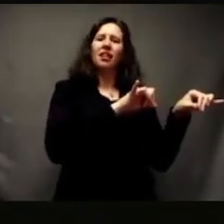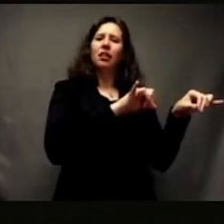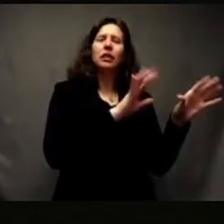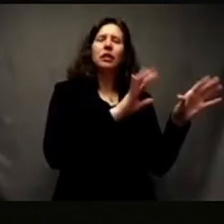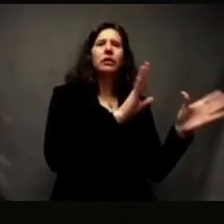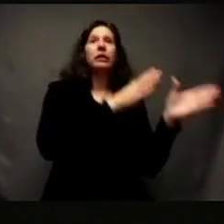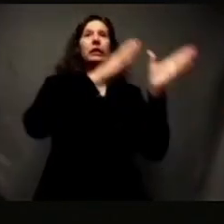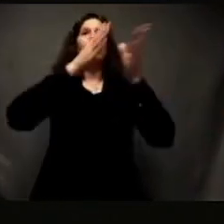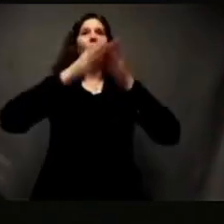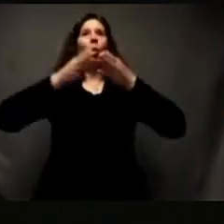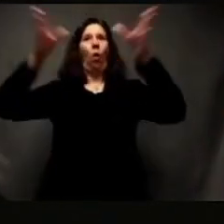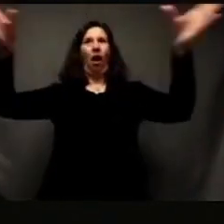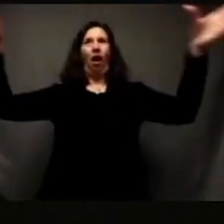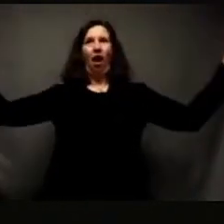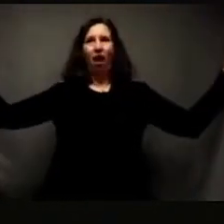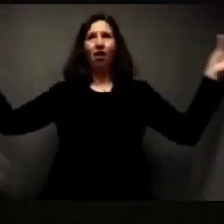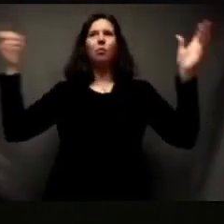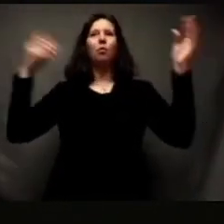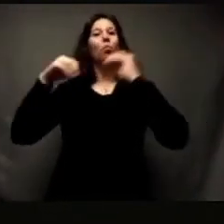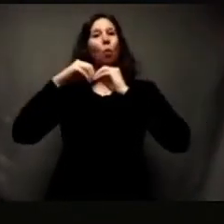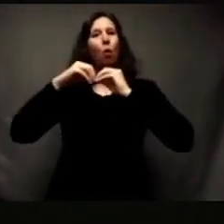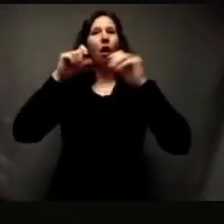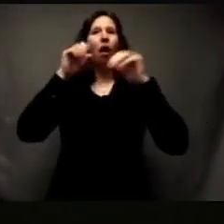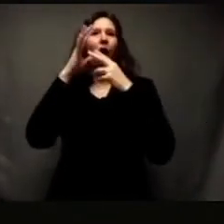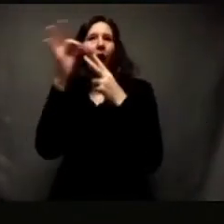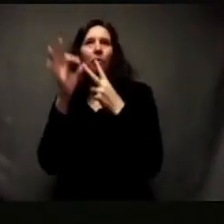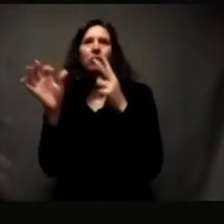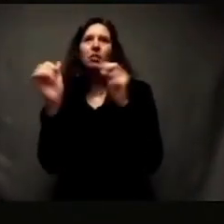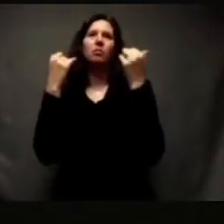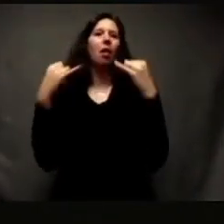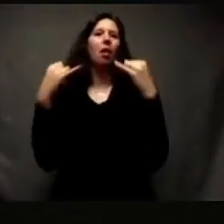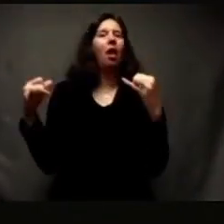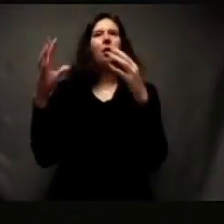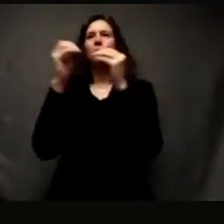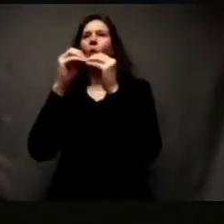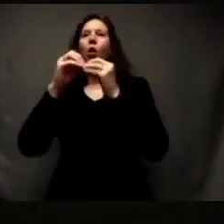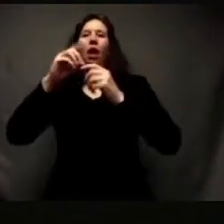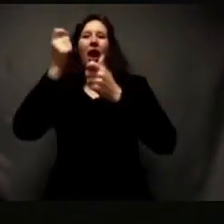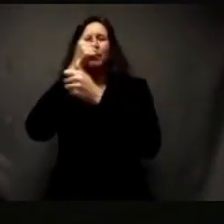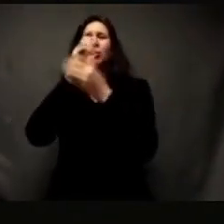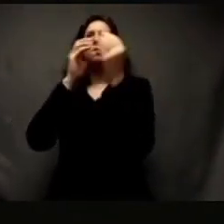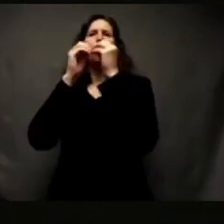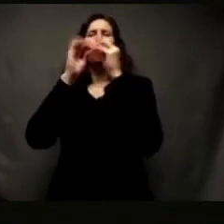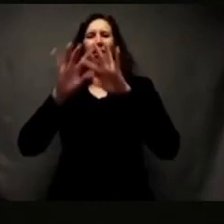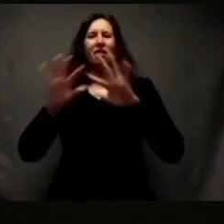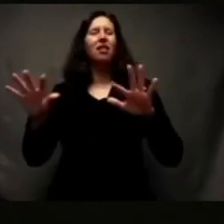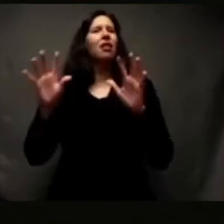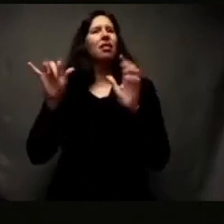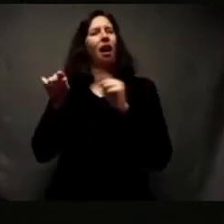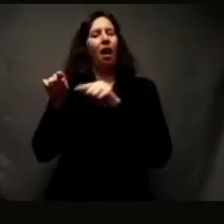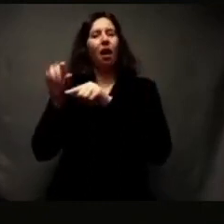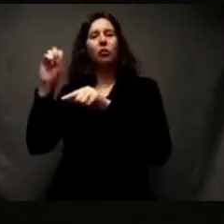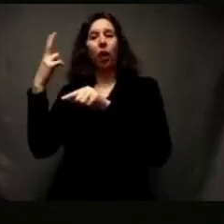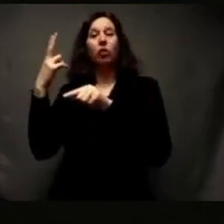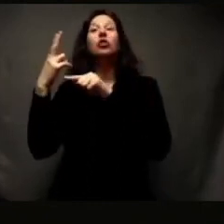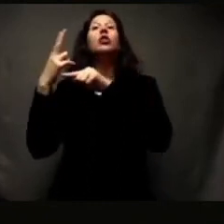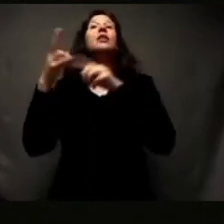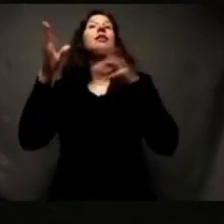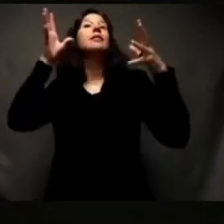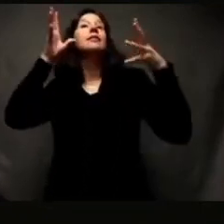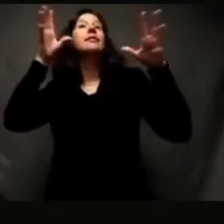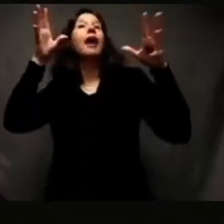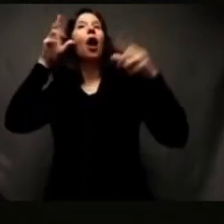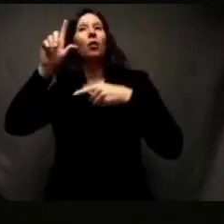newer, wider area where they can explore. So some examples of that are the sound library. So on